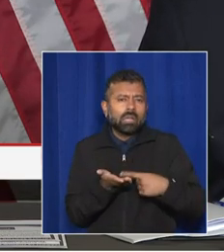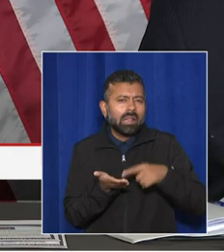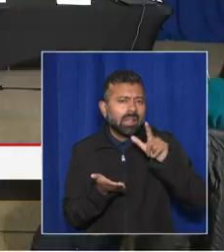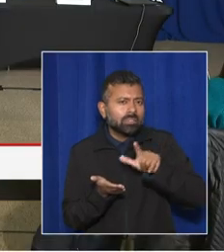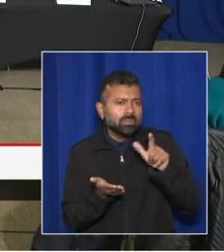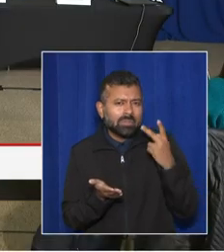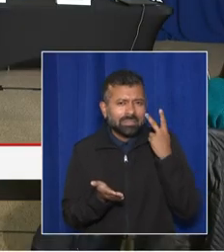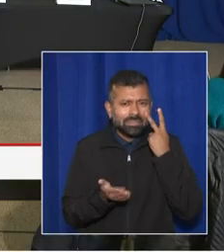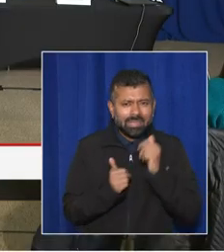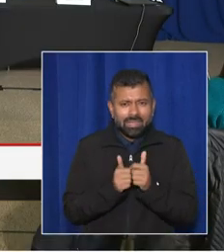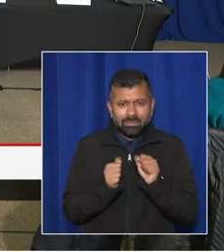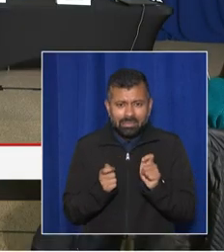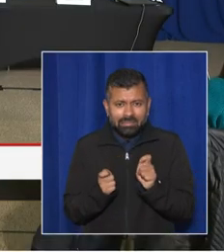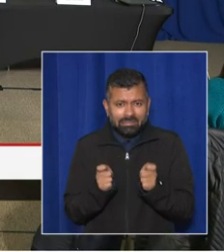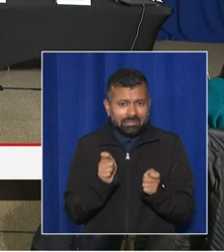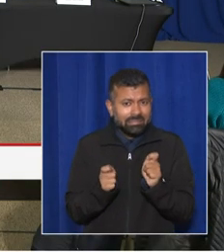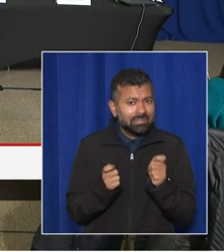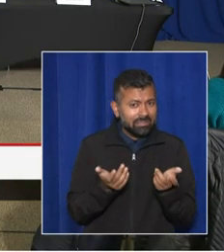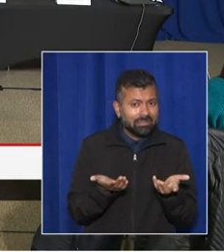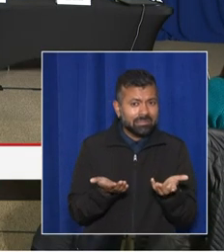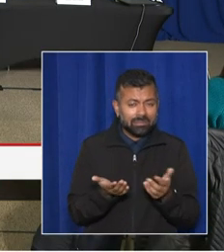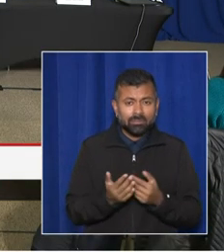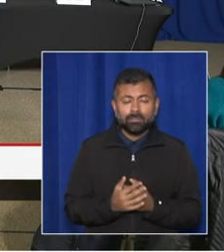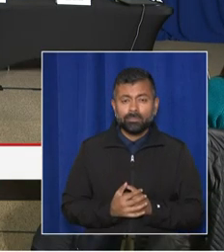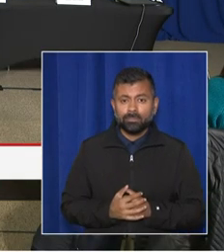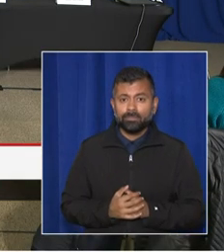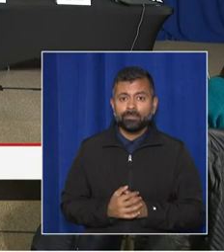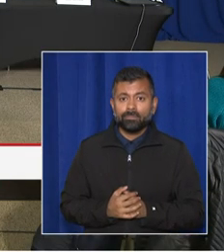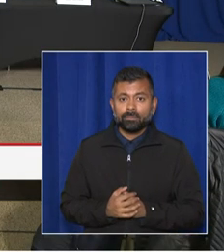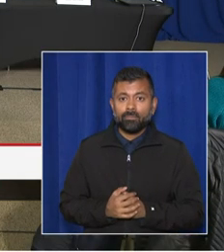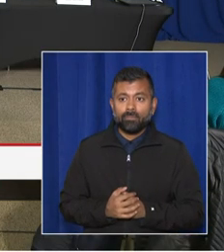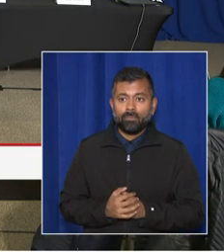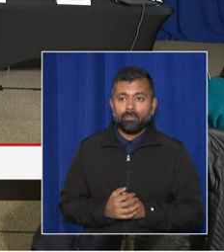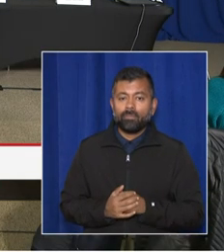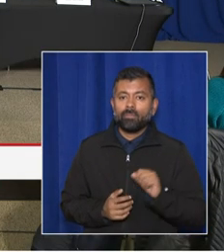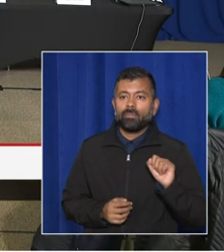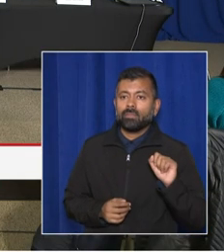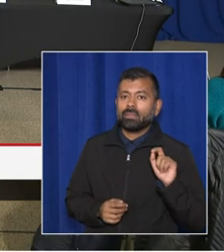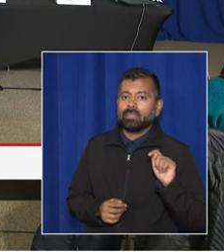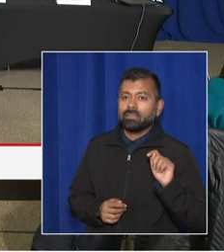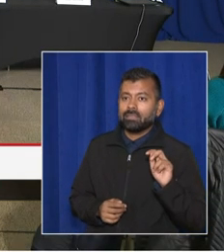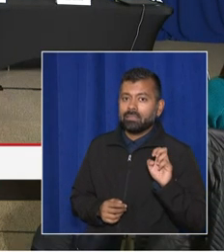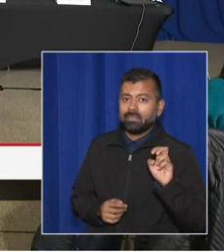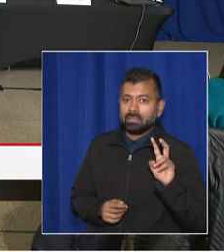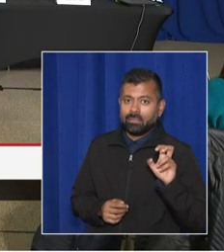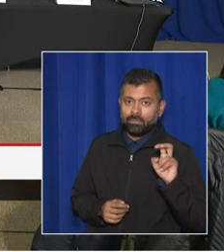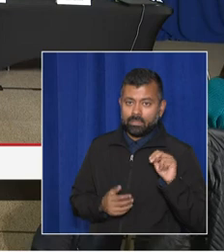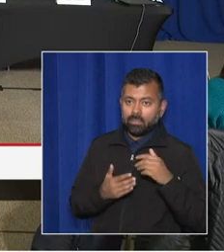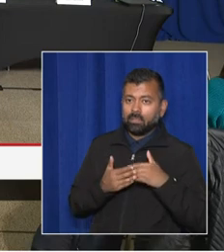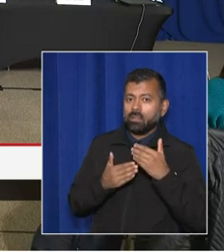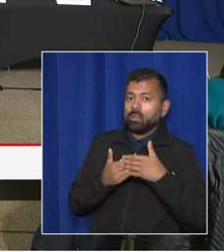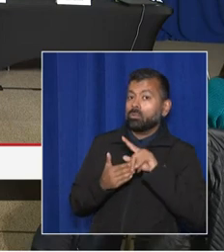Thank you very much for that question. Our next question comes from Carol in Ward 3. Carol, we can hear you.